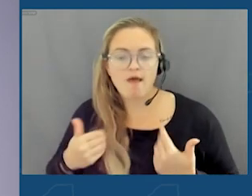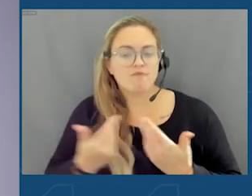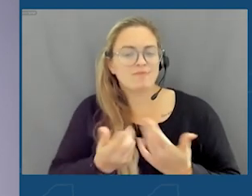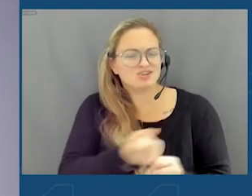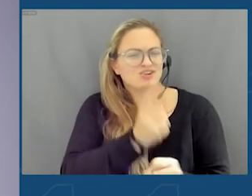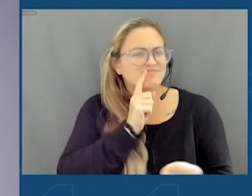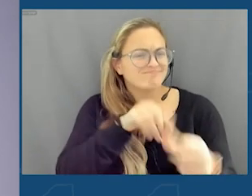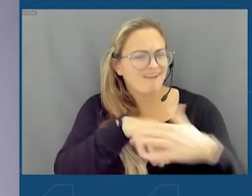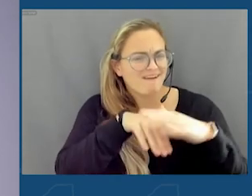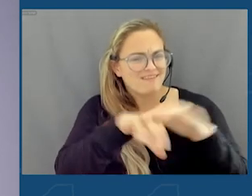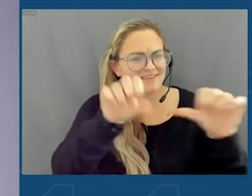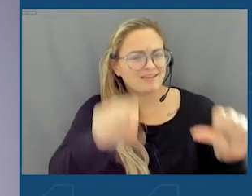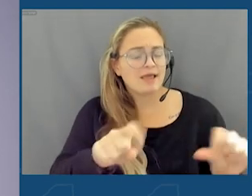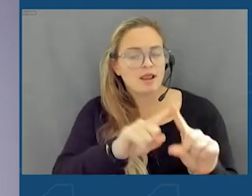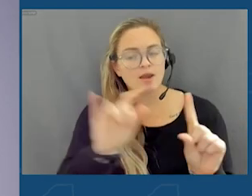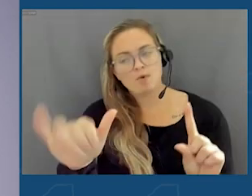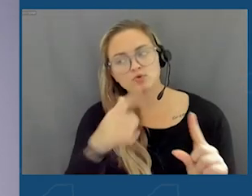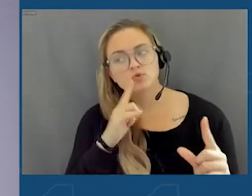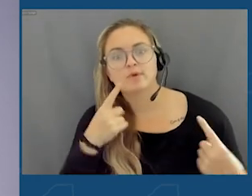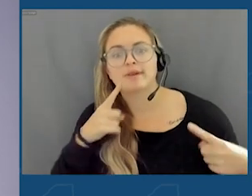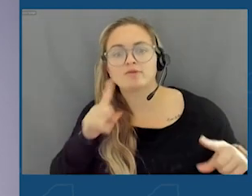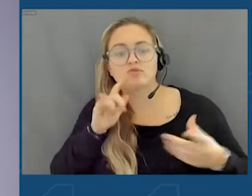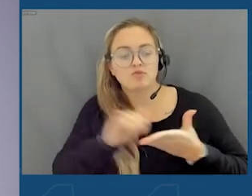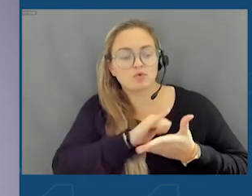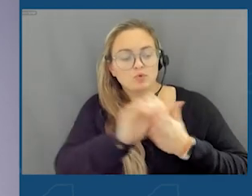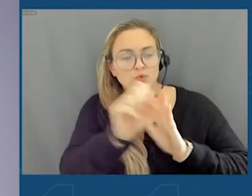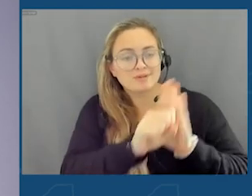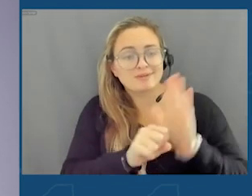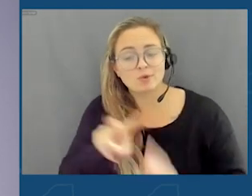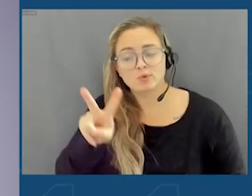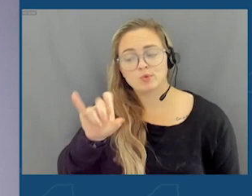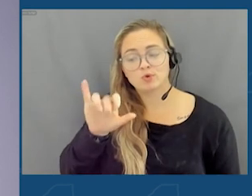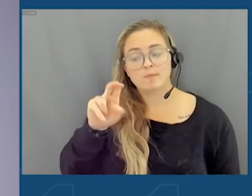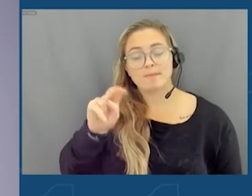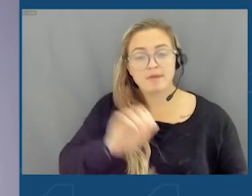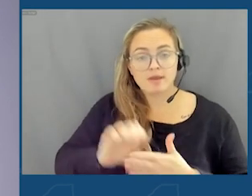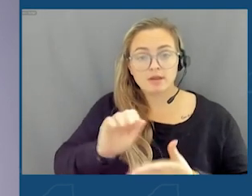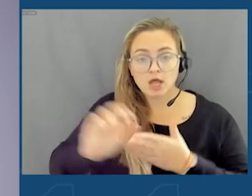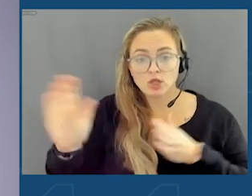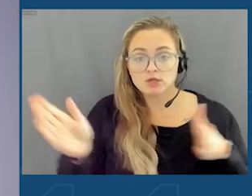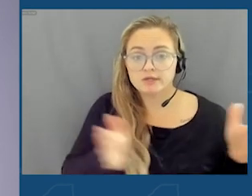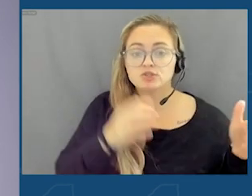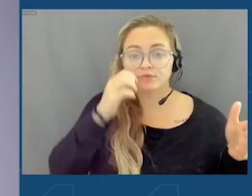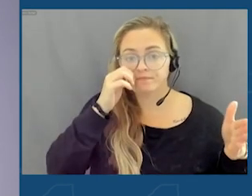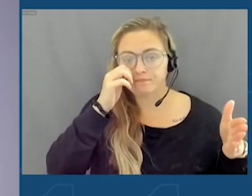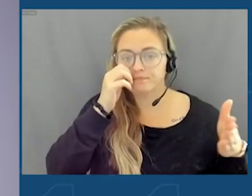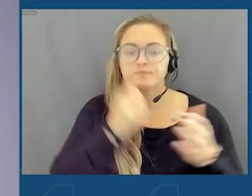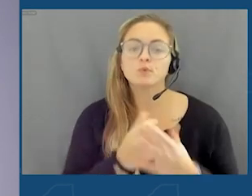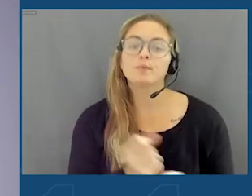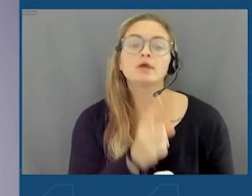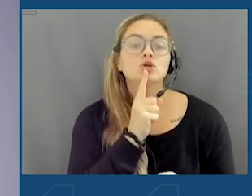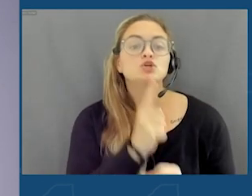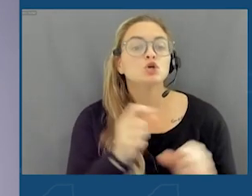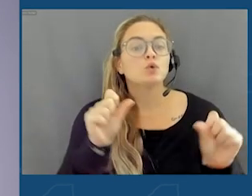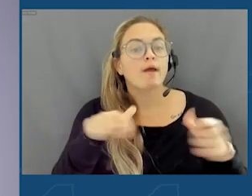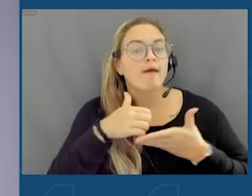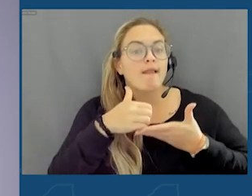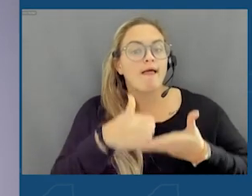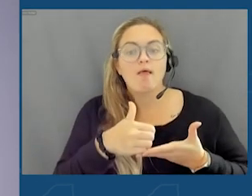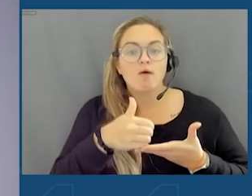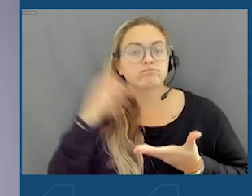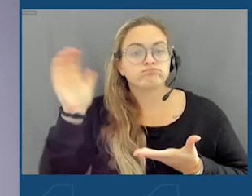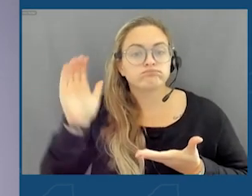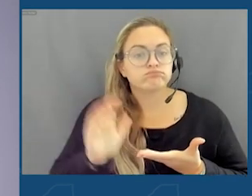That's why today I'm also announcing for the state of New York a $200 million initiative to ensure that we can help lower